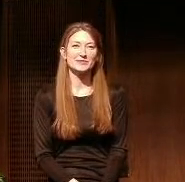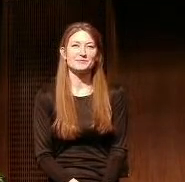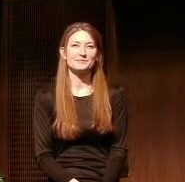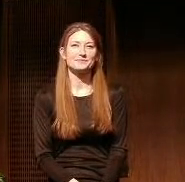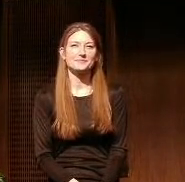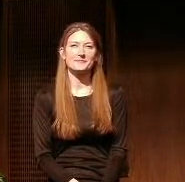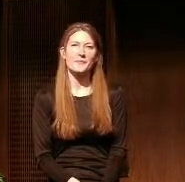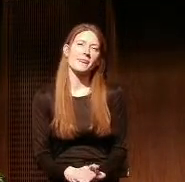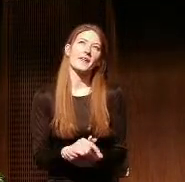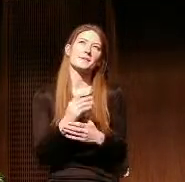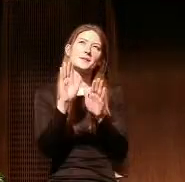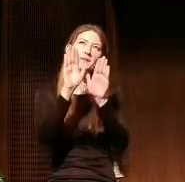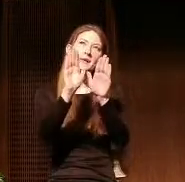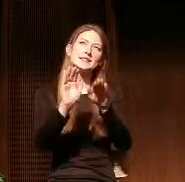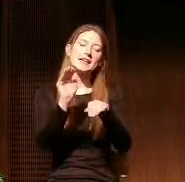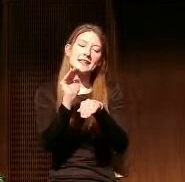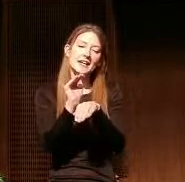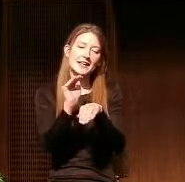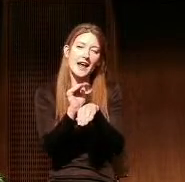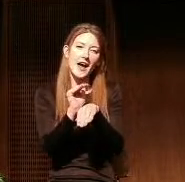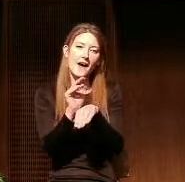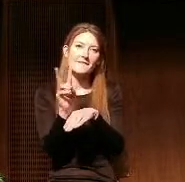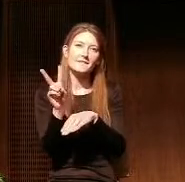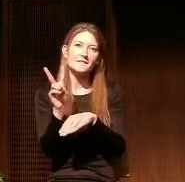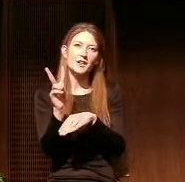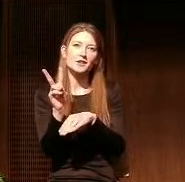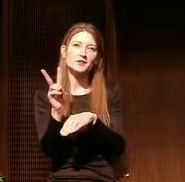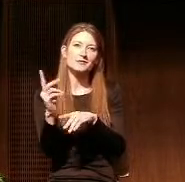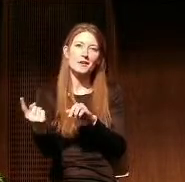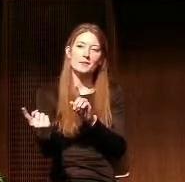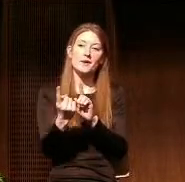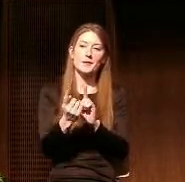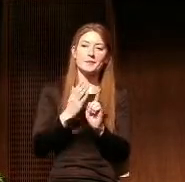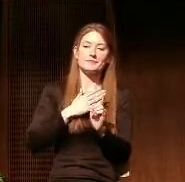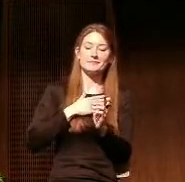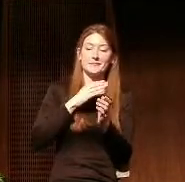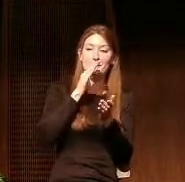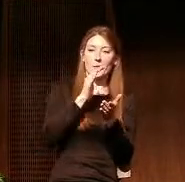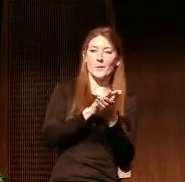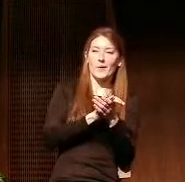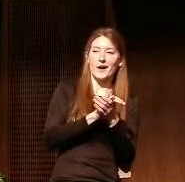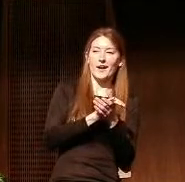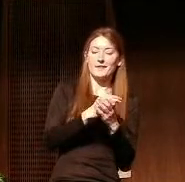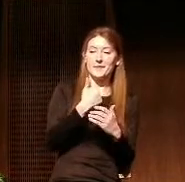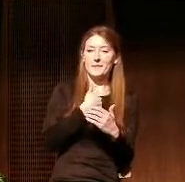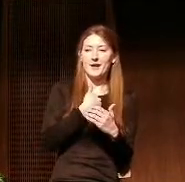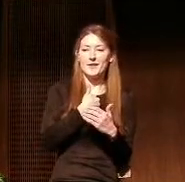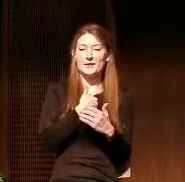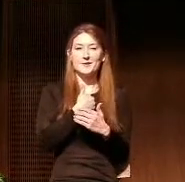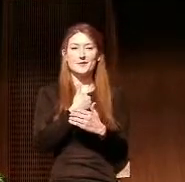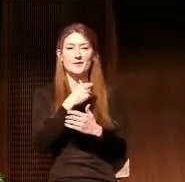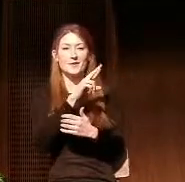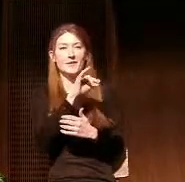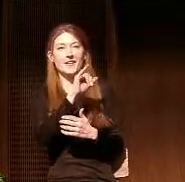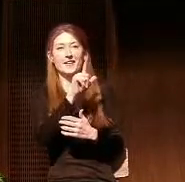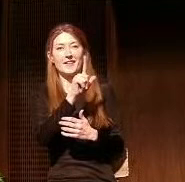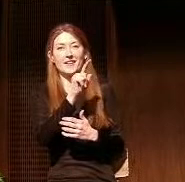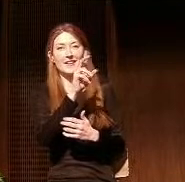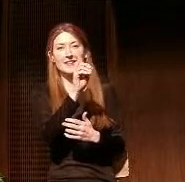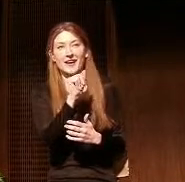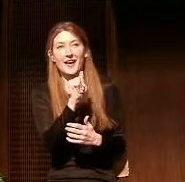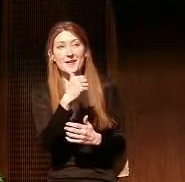One Sunday night, Virgil came running up to Kay and me, and he said, Rilda and I are engaged.